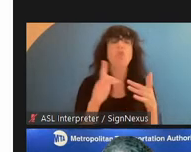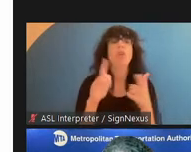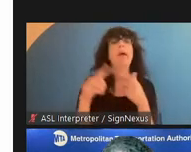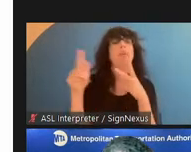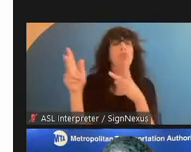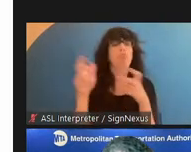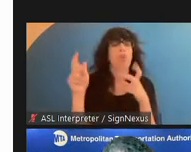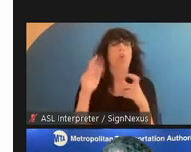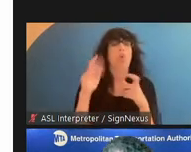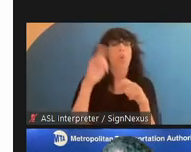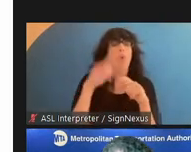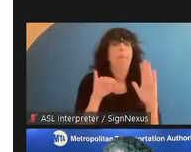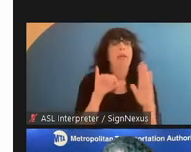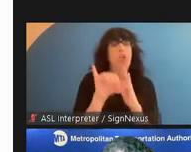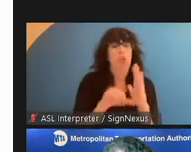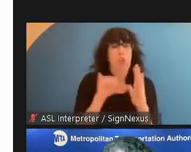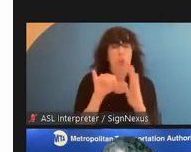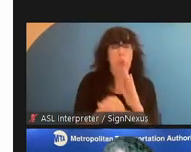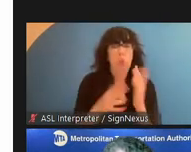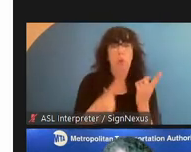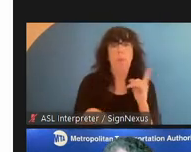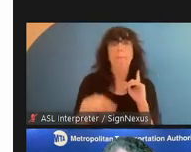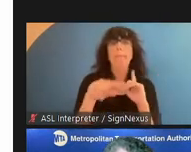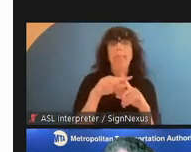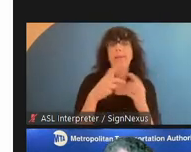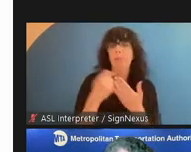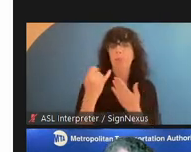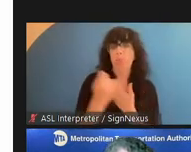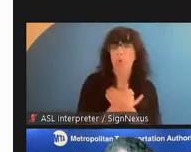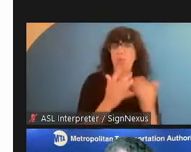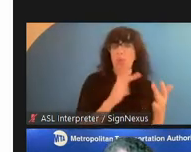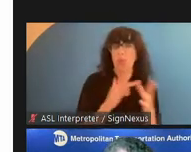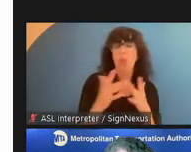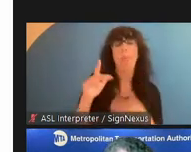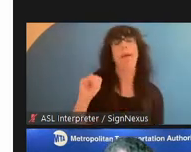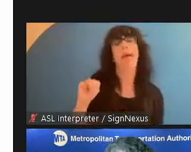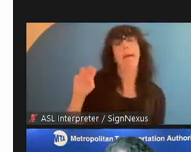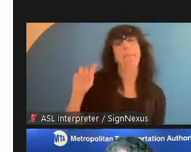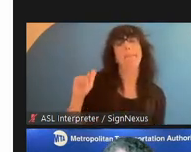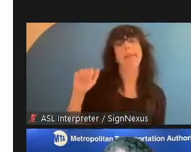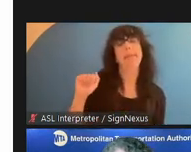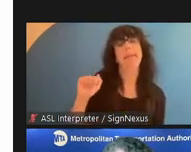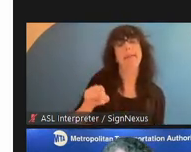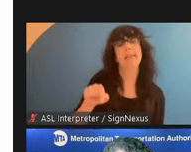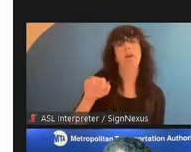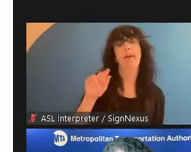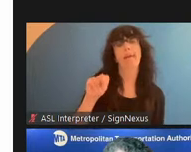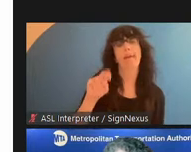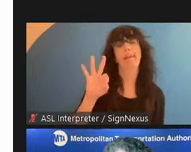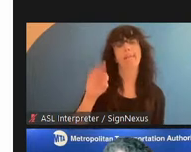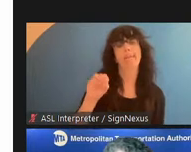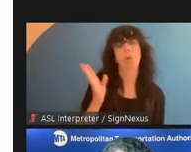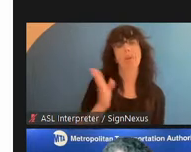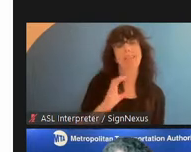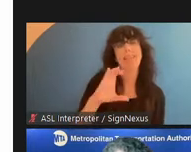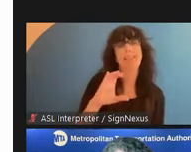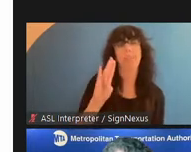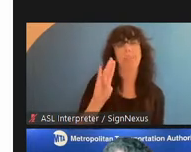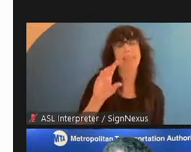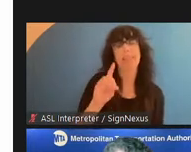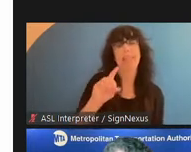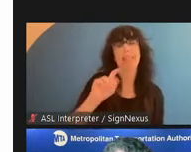youtube channel and on our project website at mta.info slash cbdtp